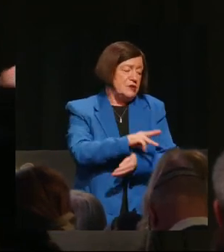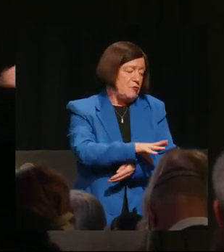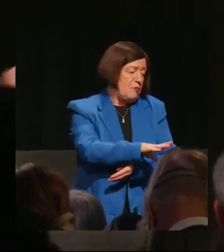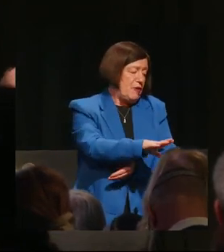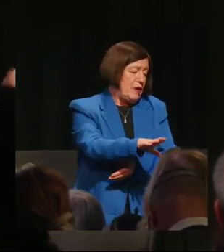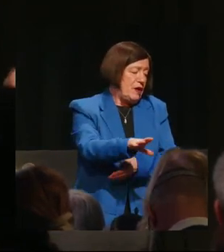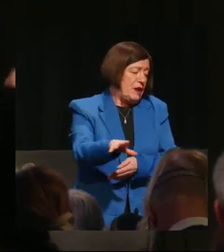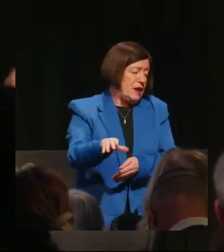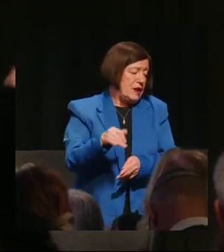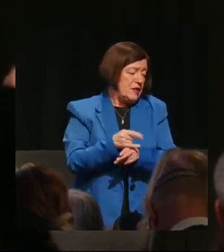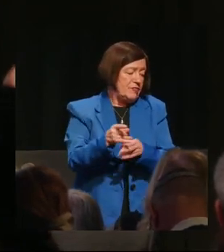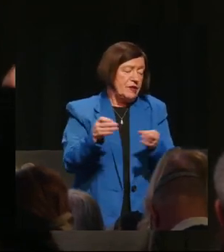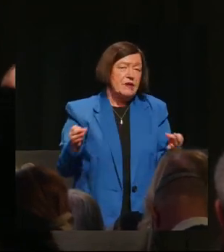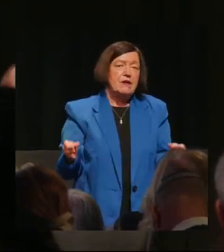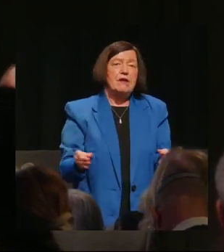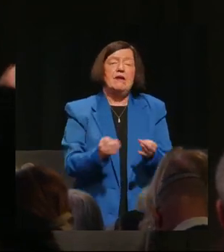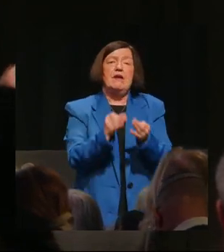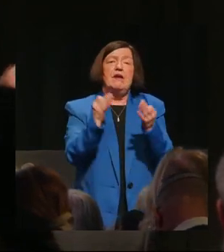Auschwitz,